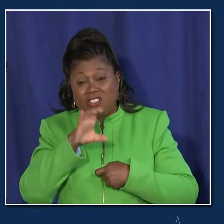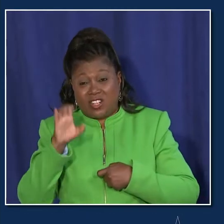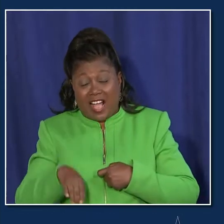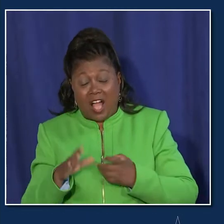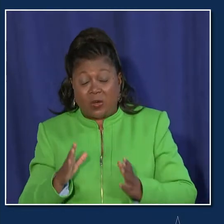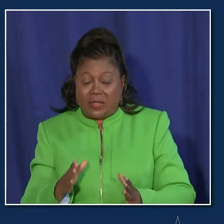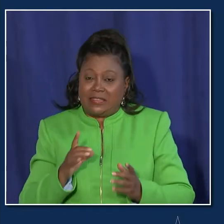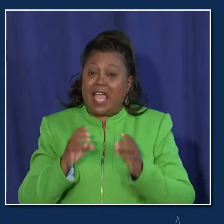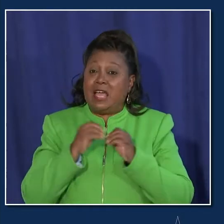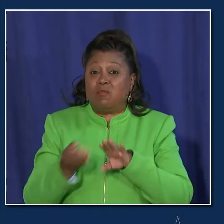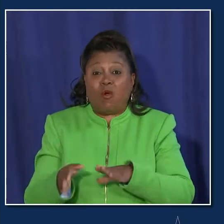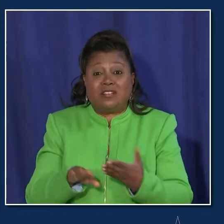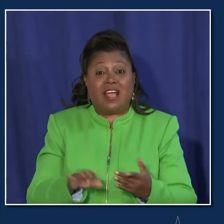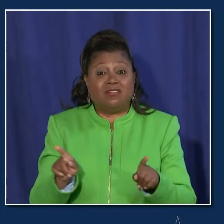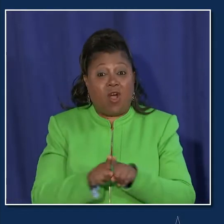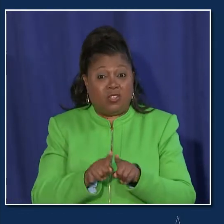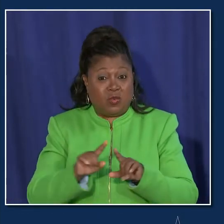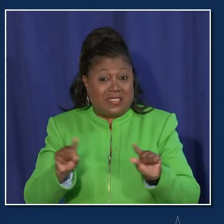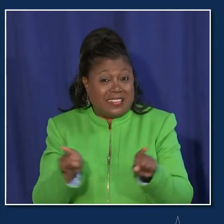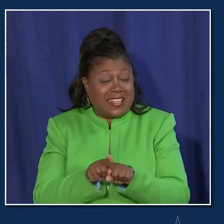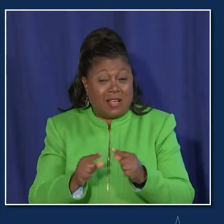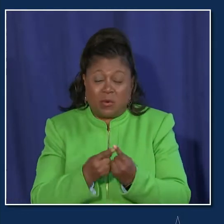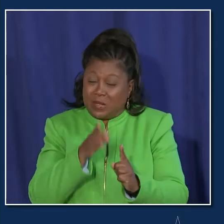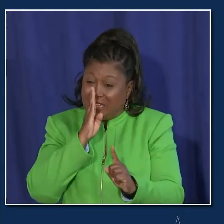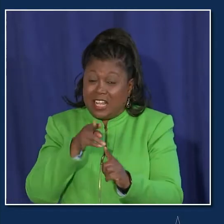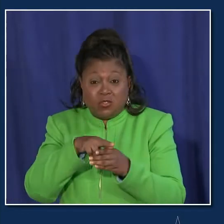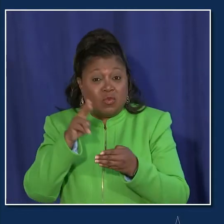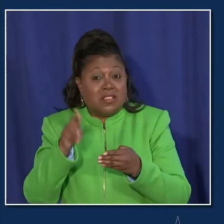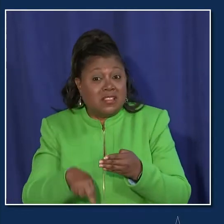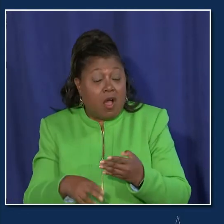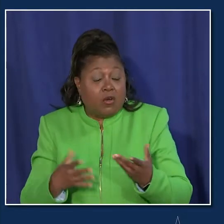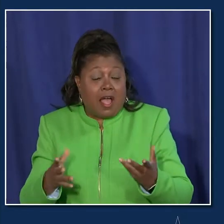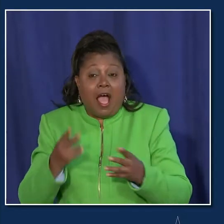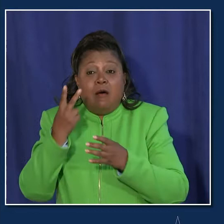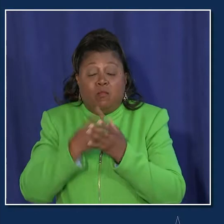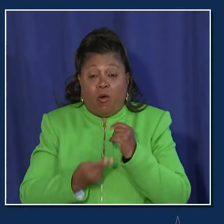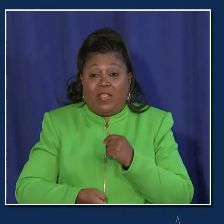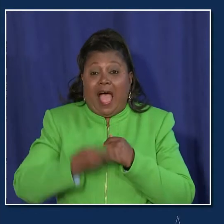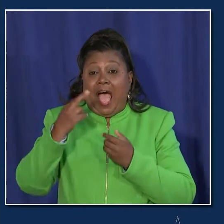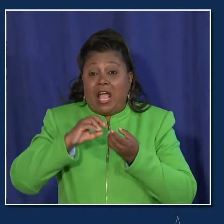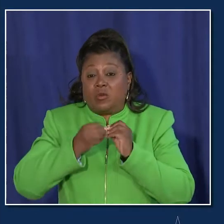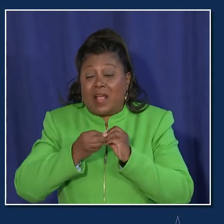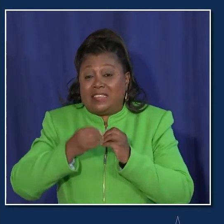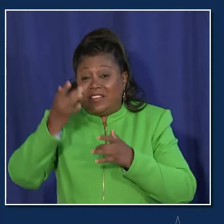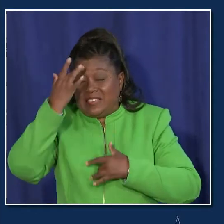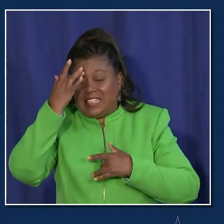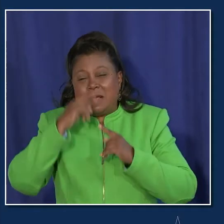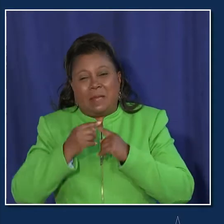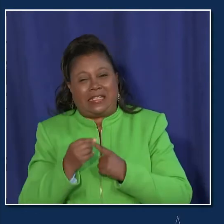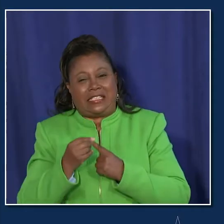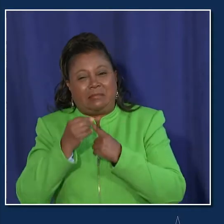and more deaths also in that group. And that is a direct result of both higher rates of chronic disease, but